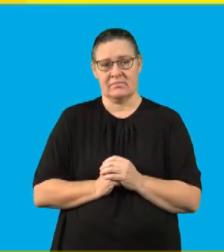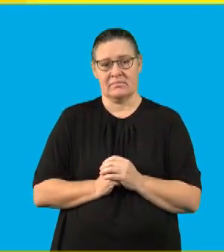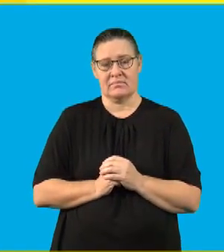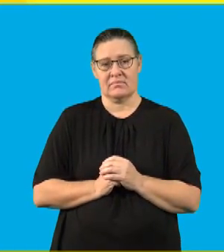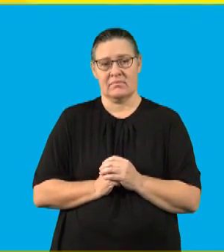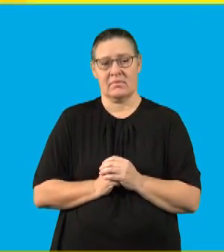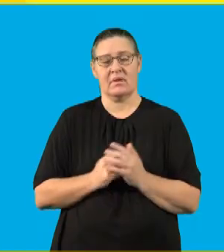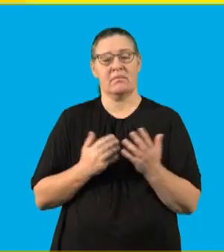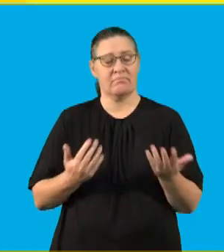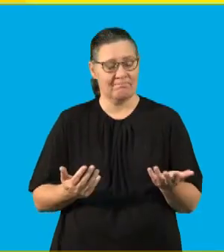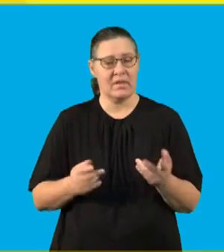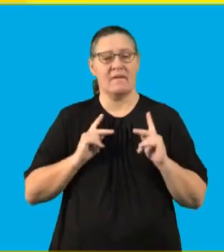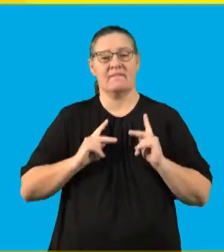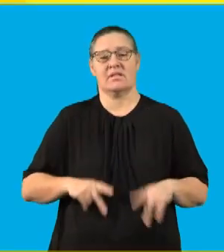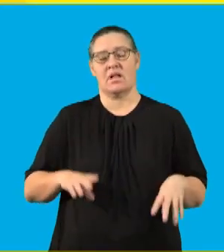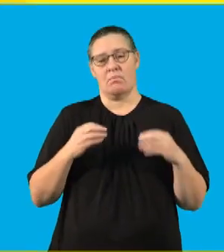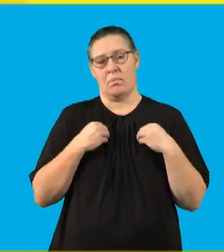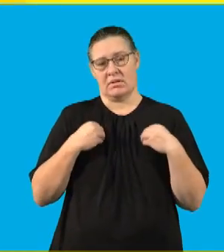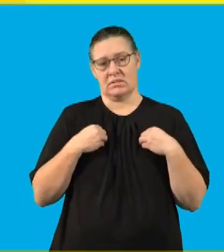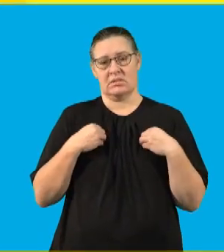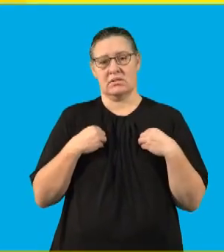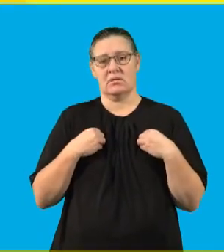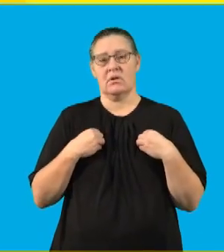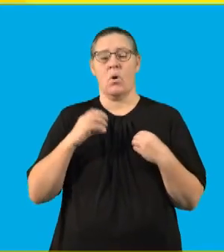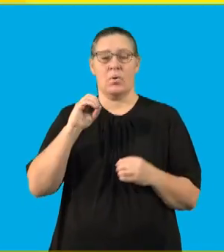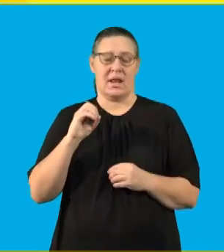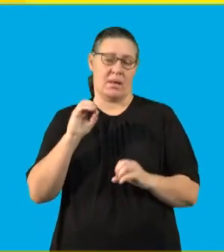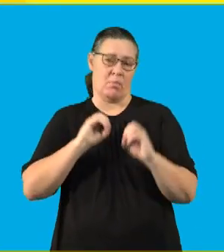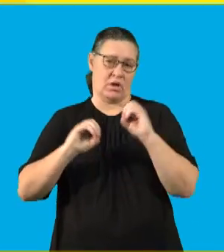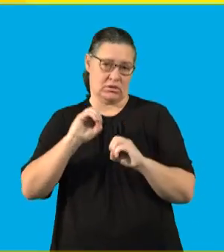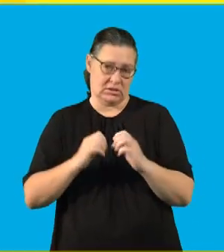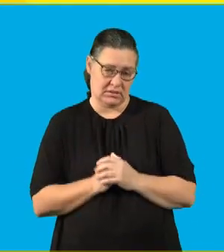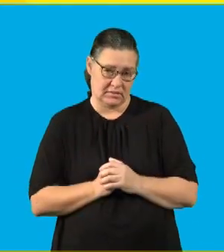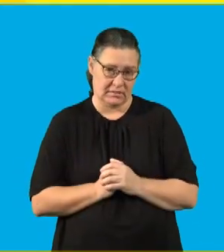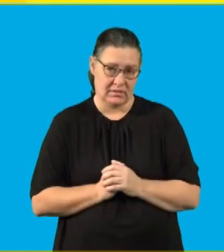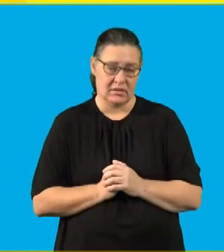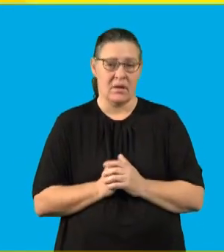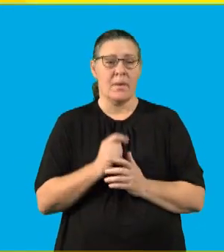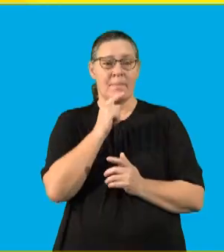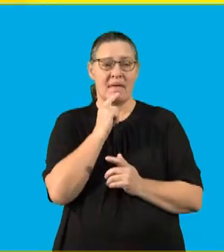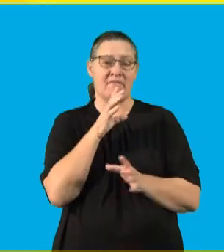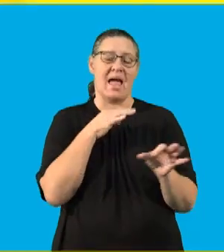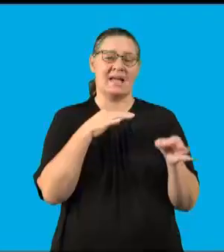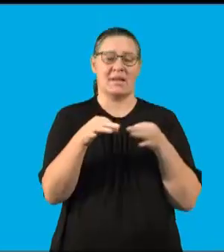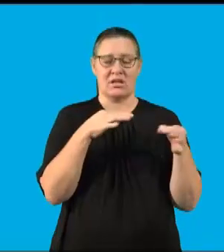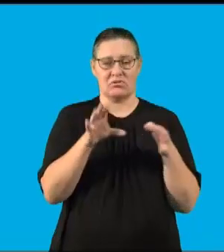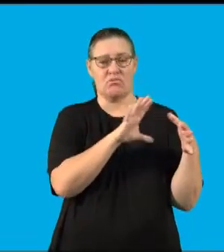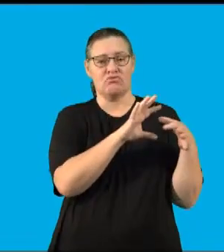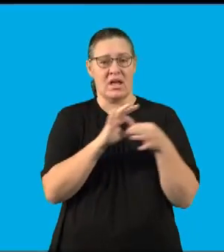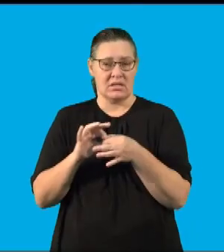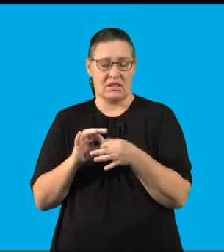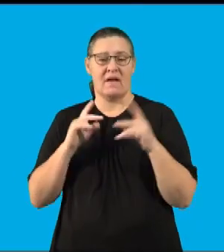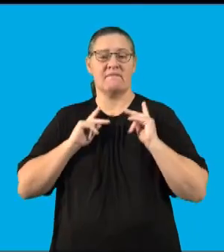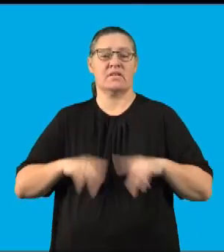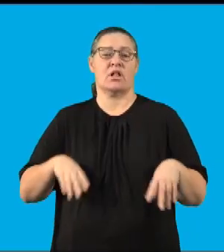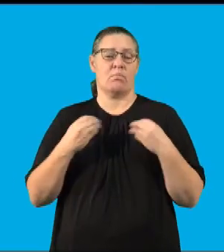or this particular concept, being the physical properties of the organic molecules. So when we are writing explanations that